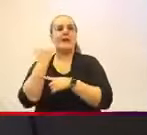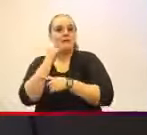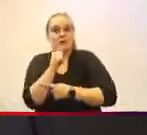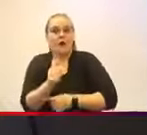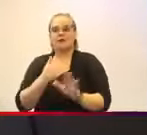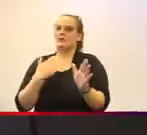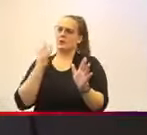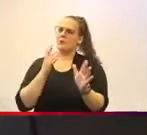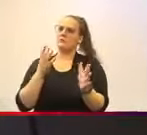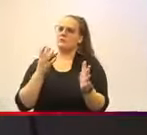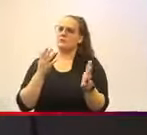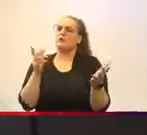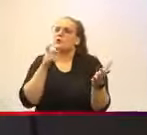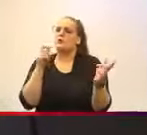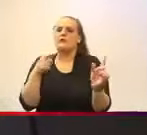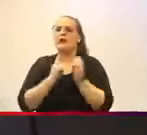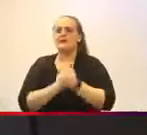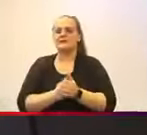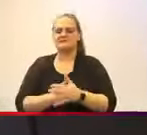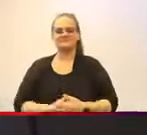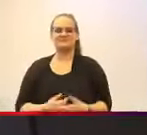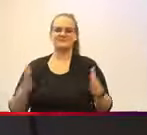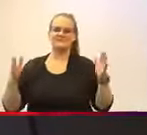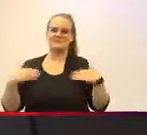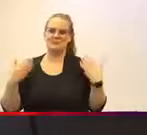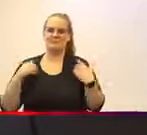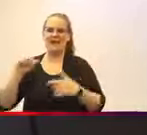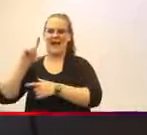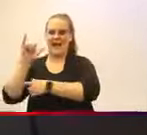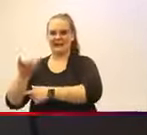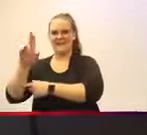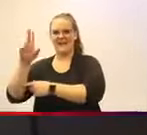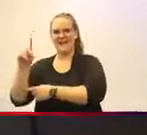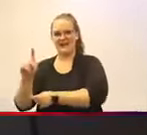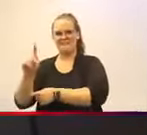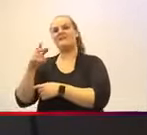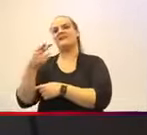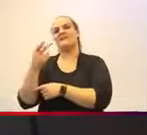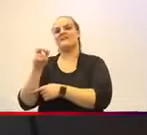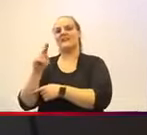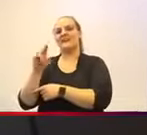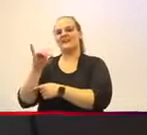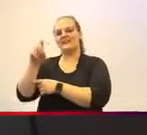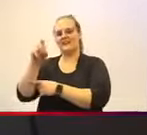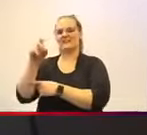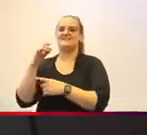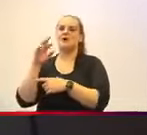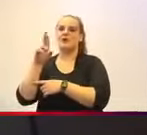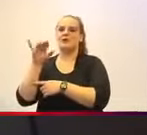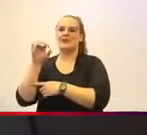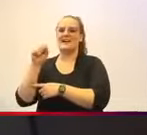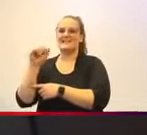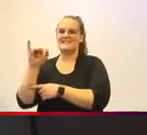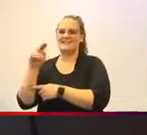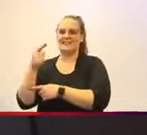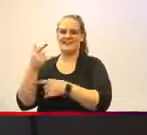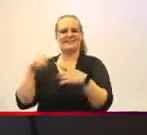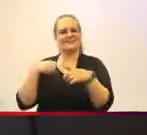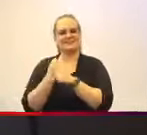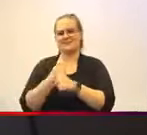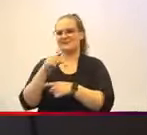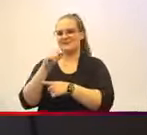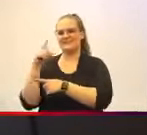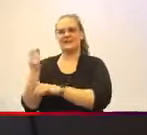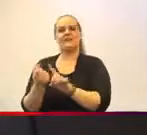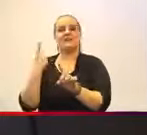Happy Ally Up. Phoenix Rising 2020, everybody. Jessie Pocock here, she, her. Still the honor of my life to be